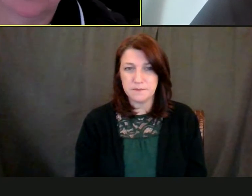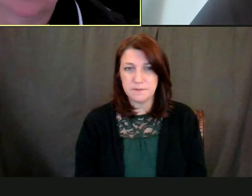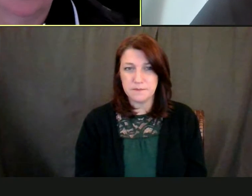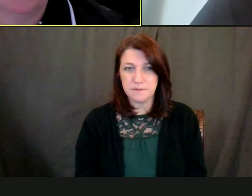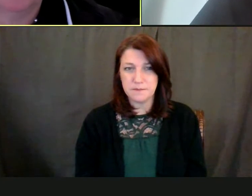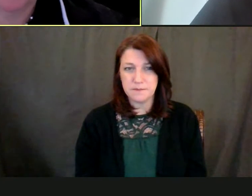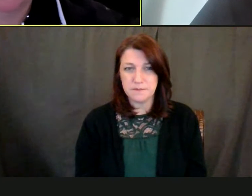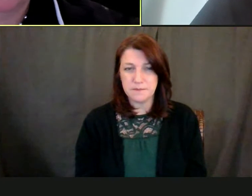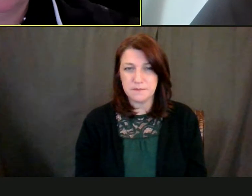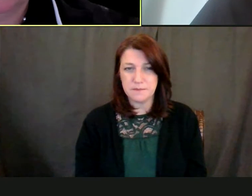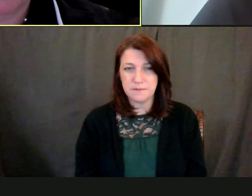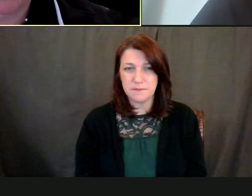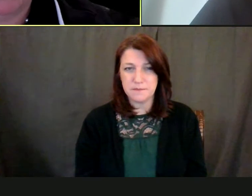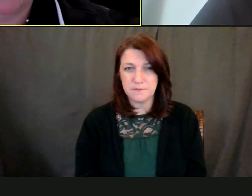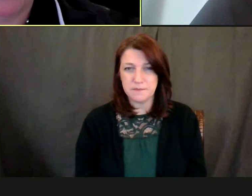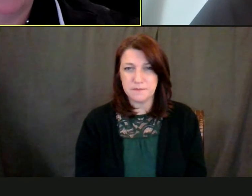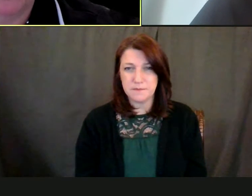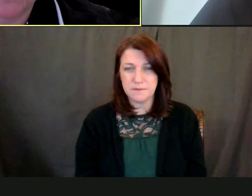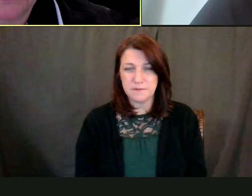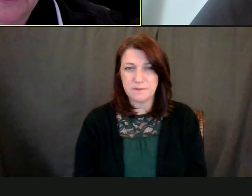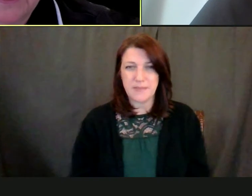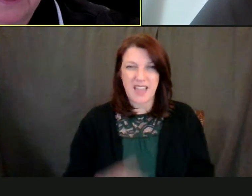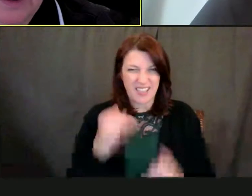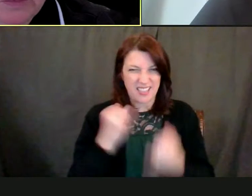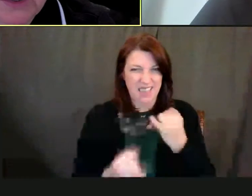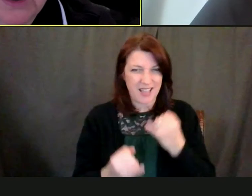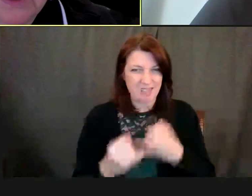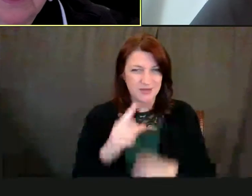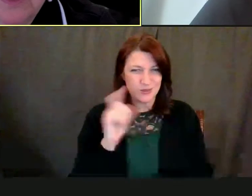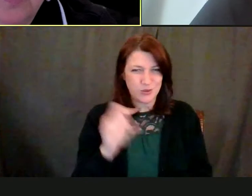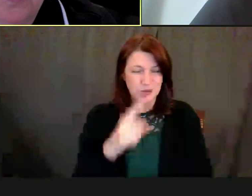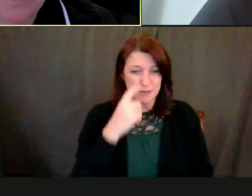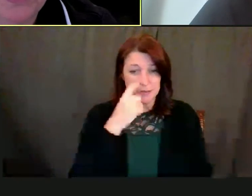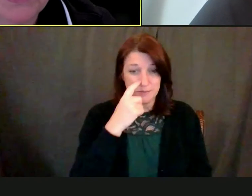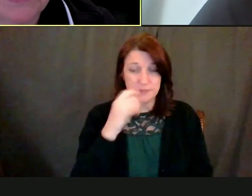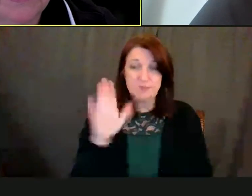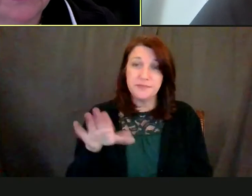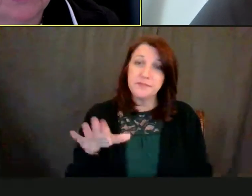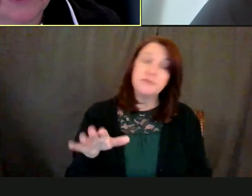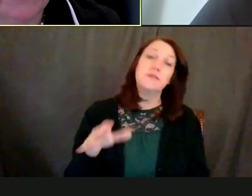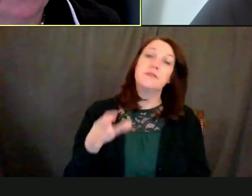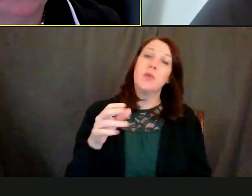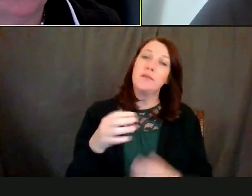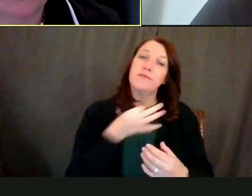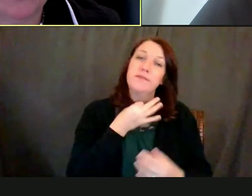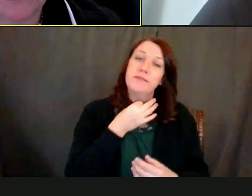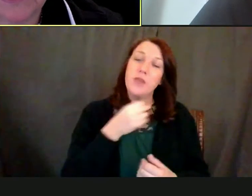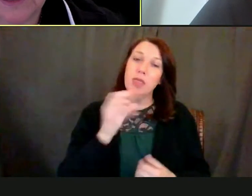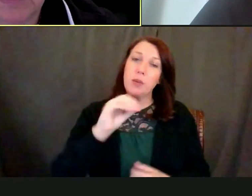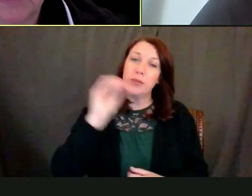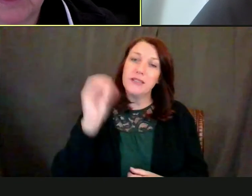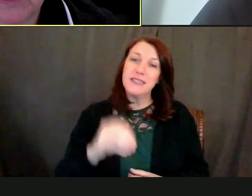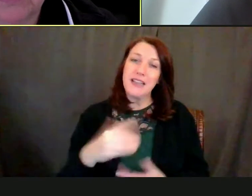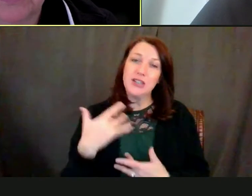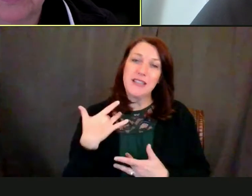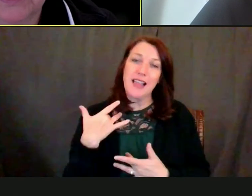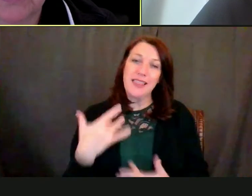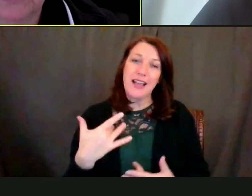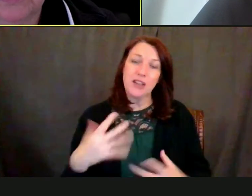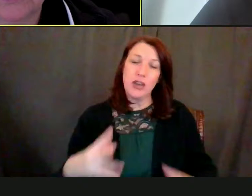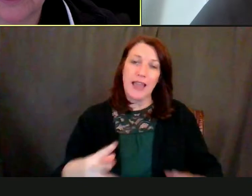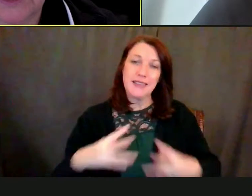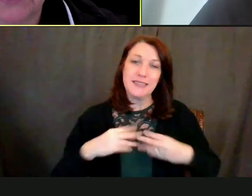Okay, this may be the last one. Dawn, what percentage likelihood is acceptable